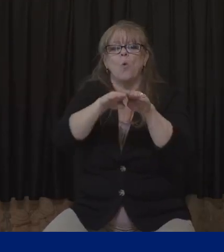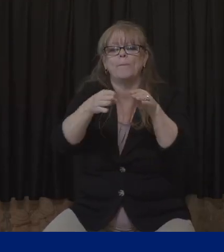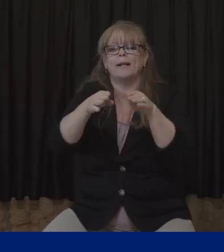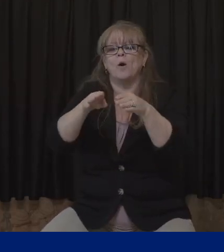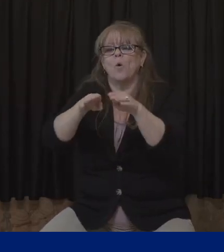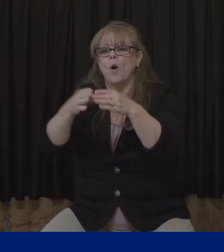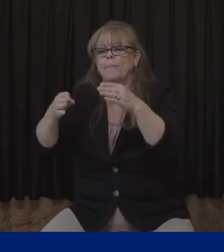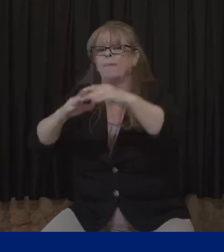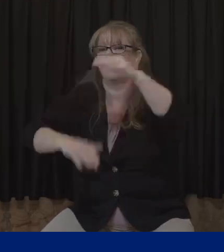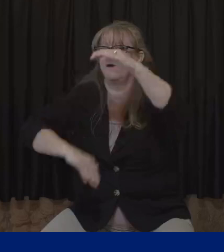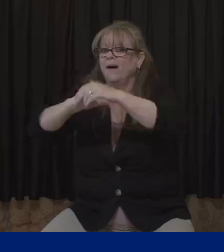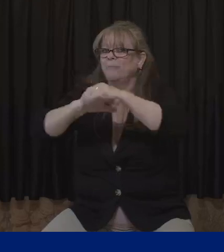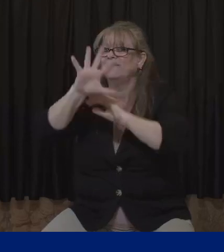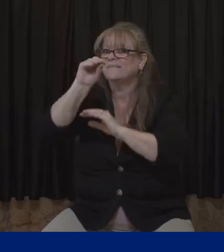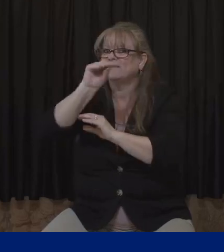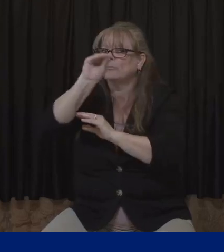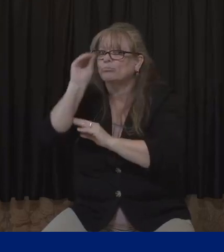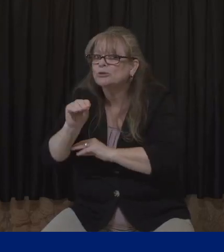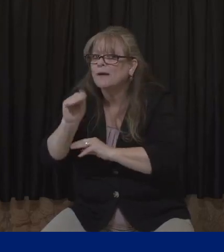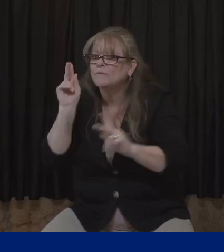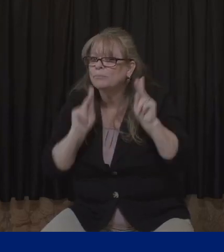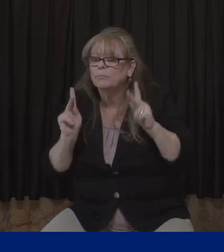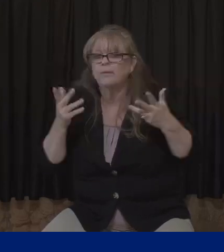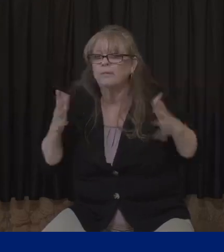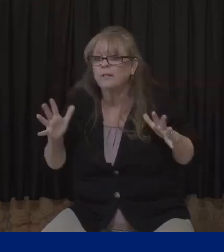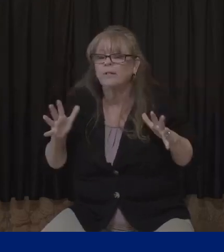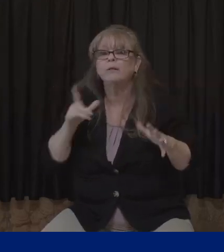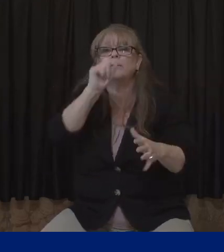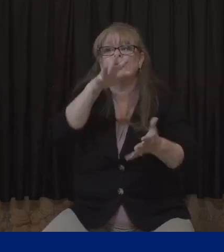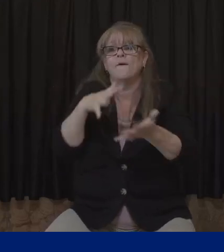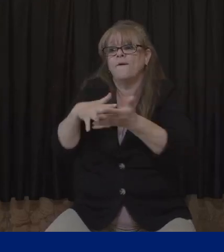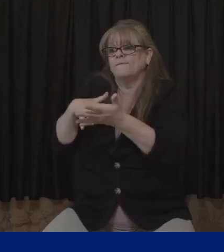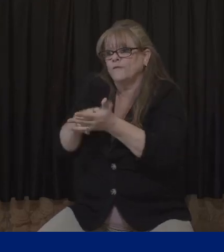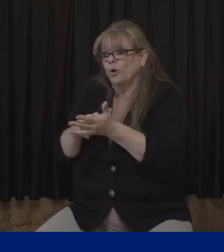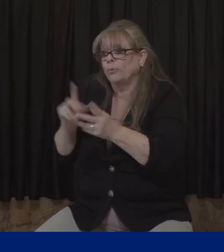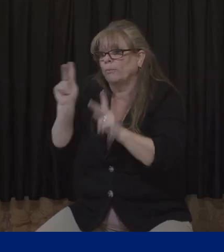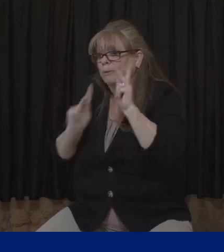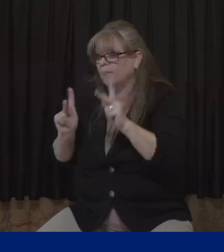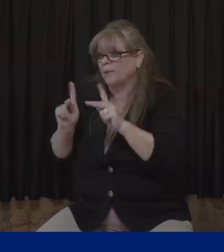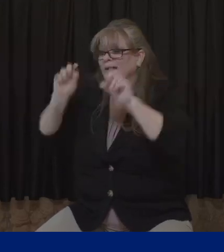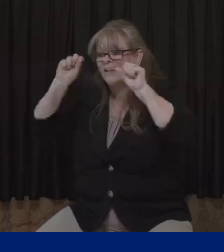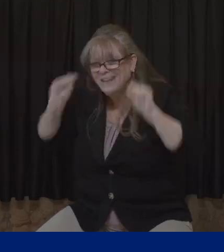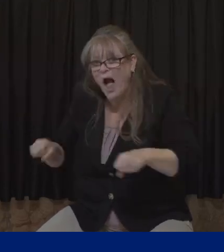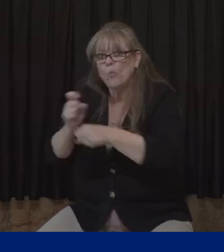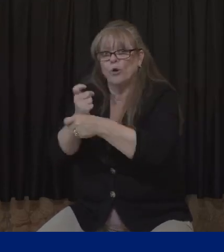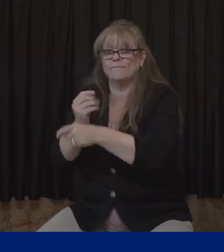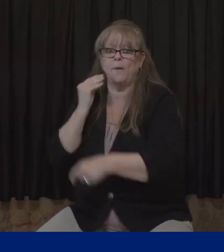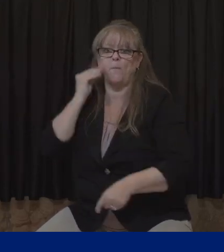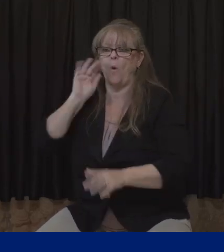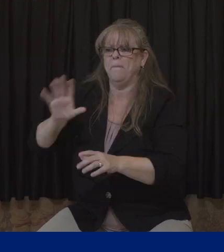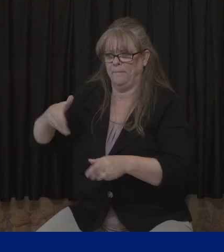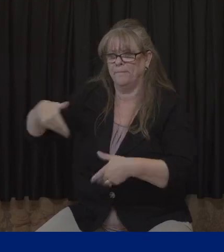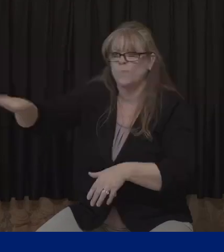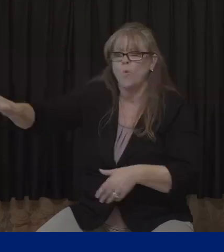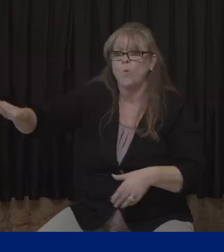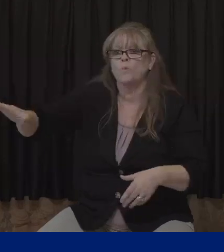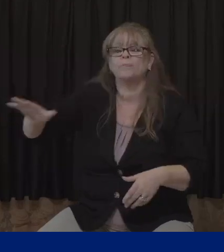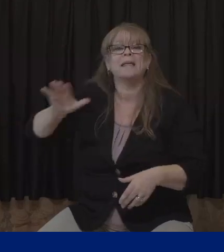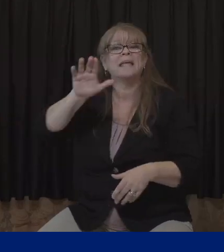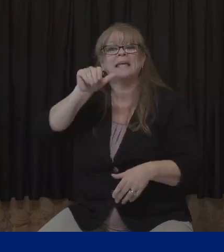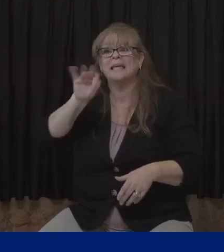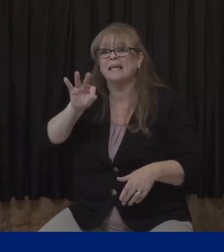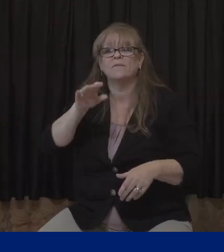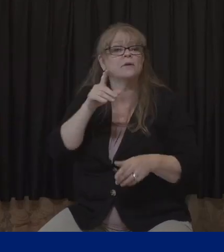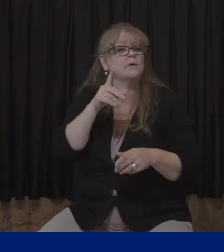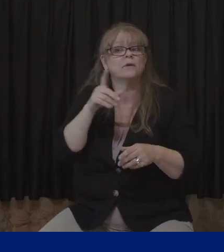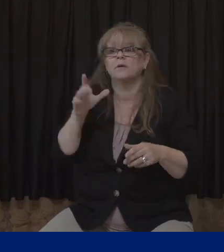young kids at home to continue to telecommute. And by the way, that 50% going back, that is a ceiling, not a floor. We